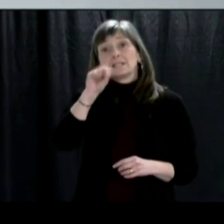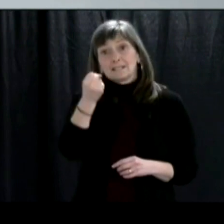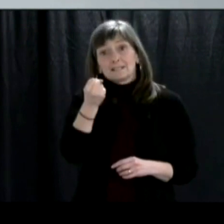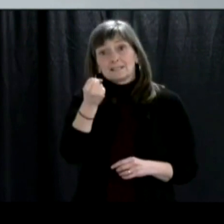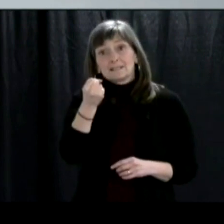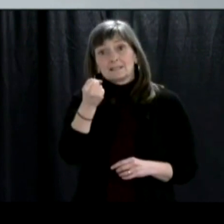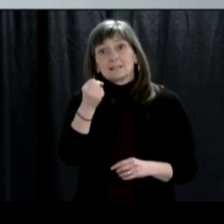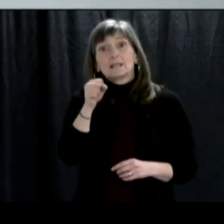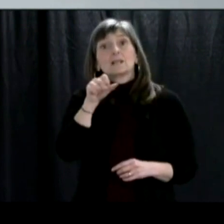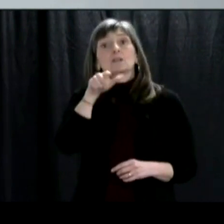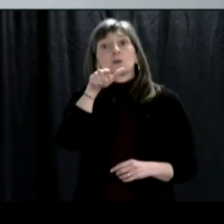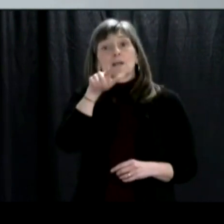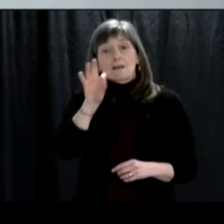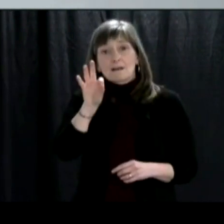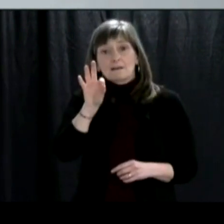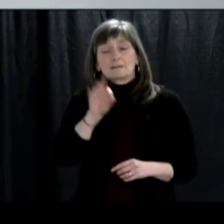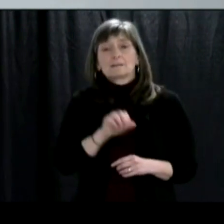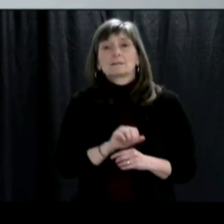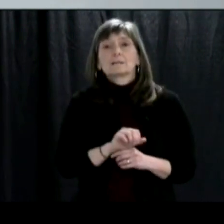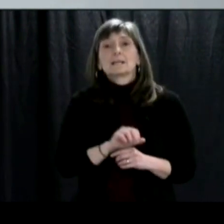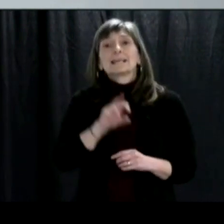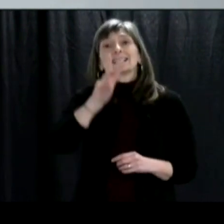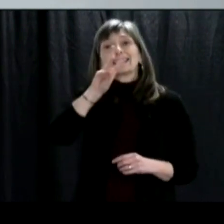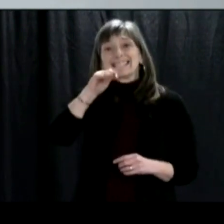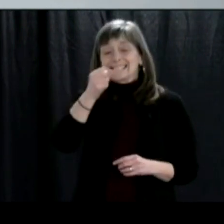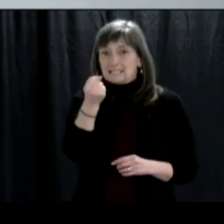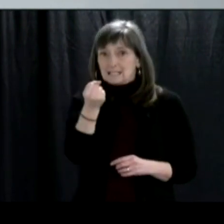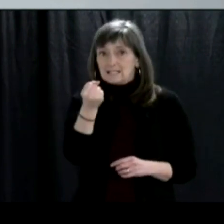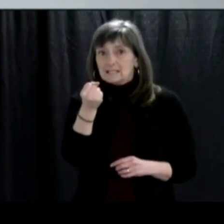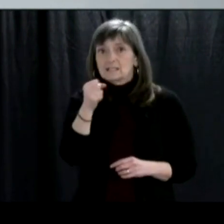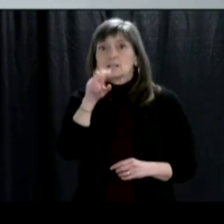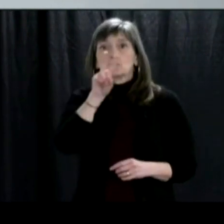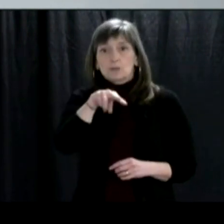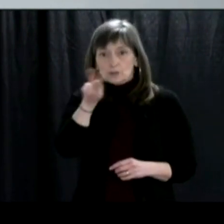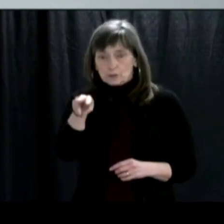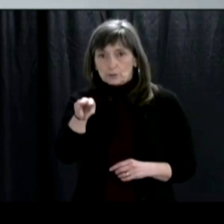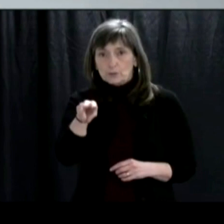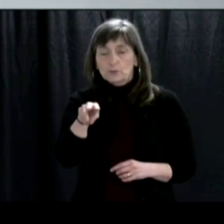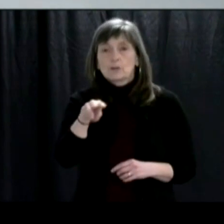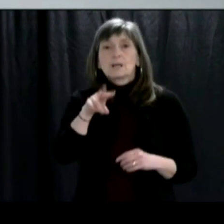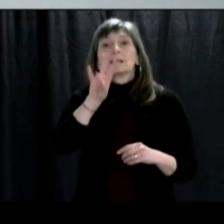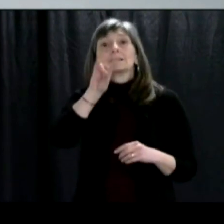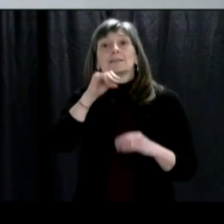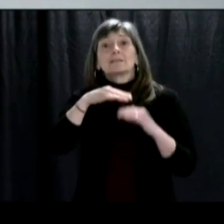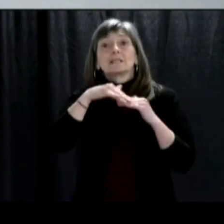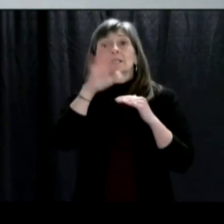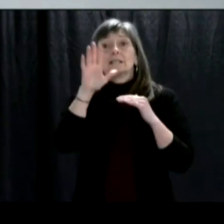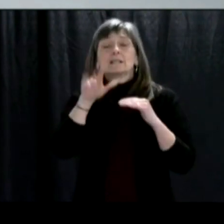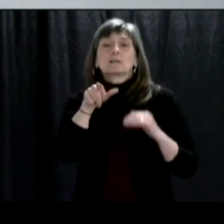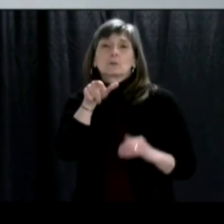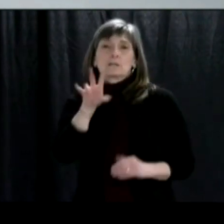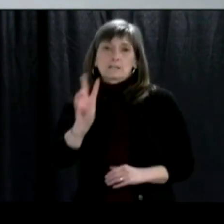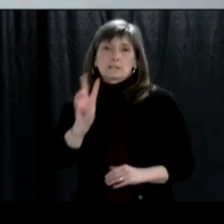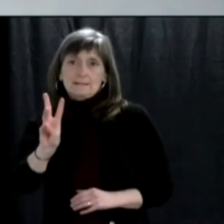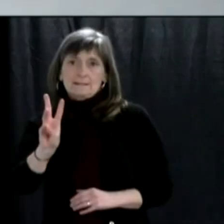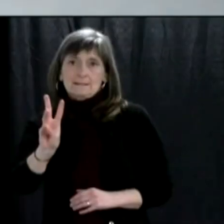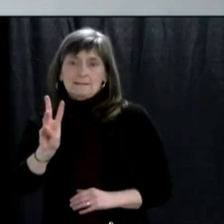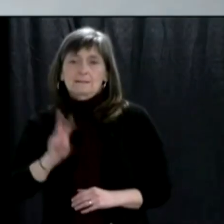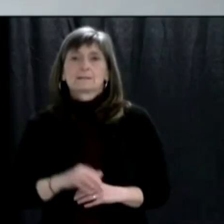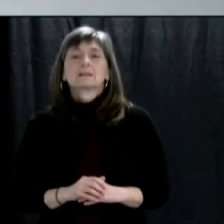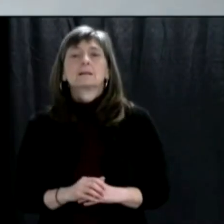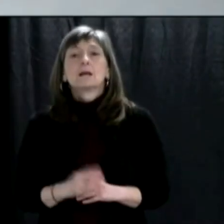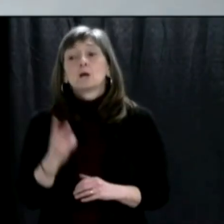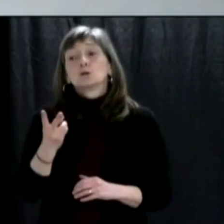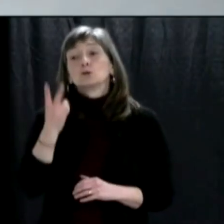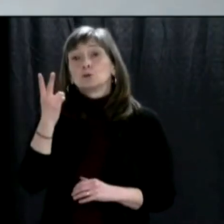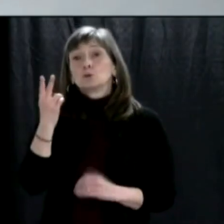59, 22 between 60 and 69, and 26 above age 70. 2 people have been